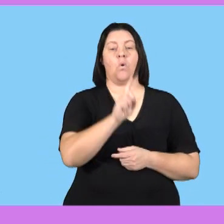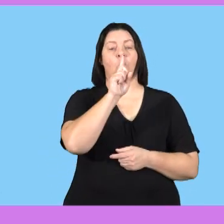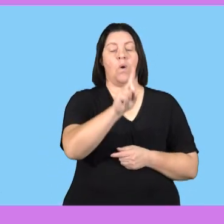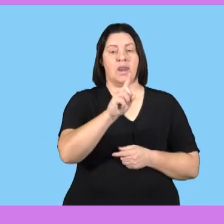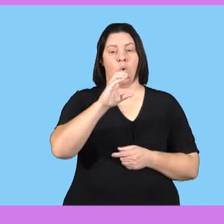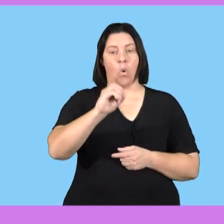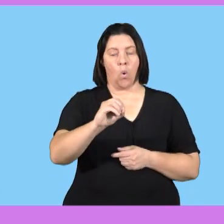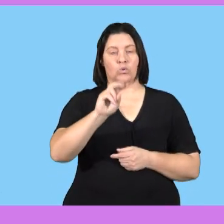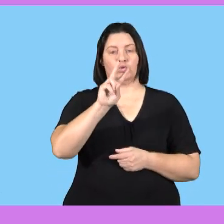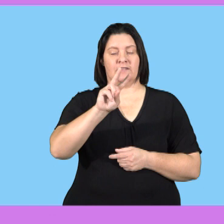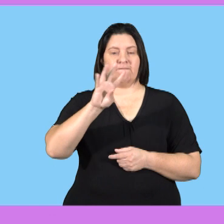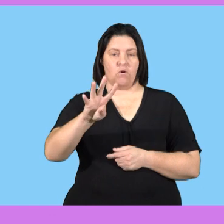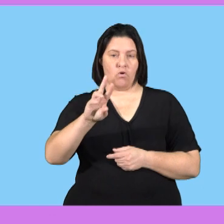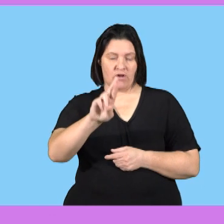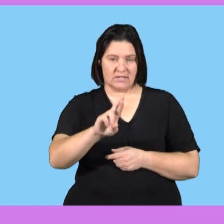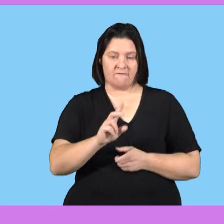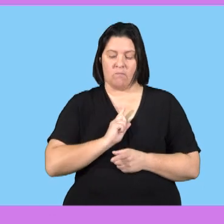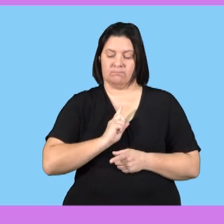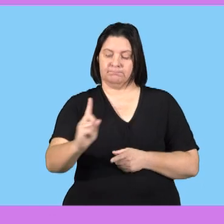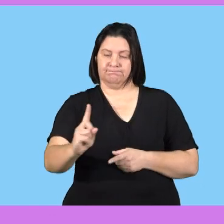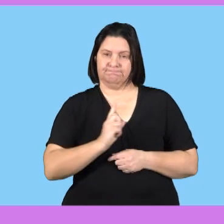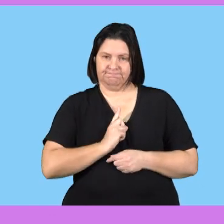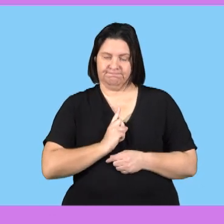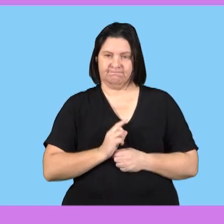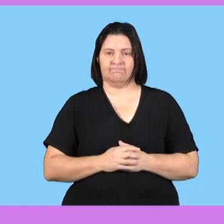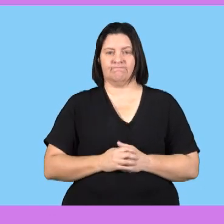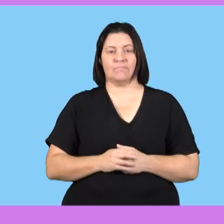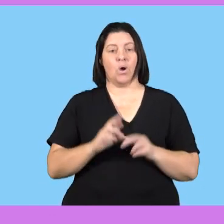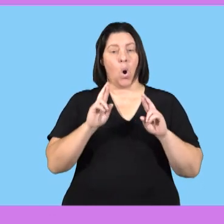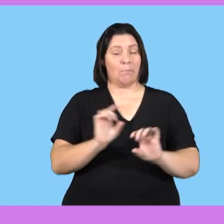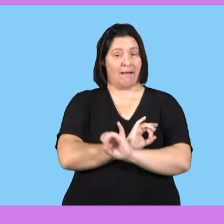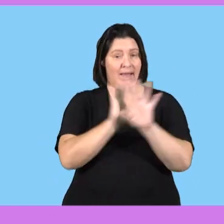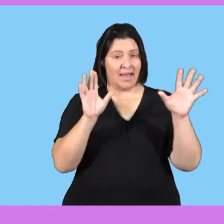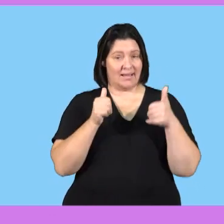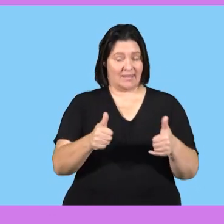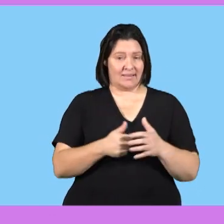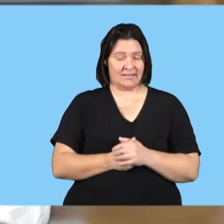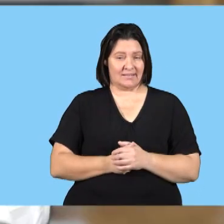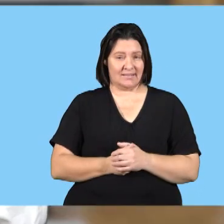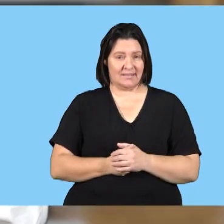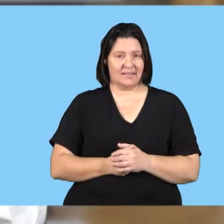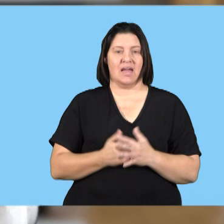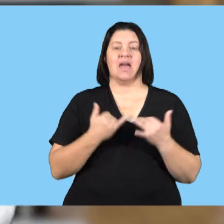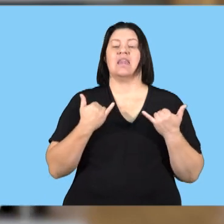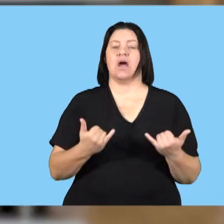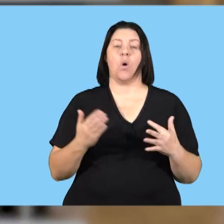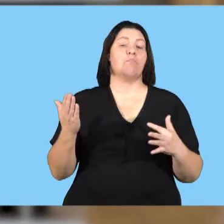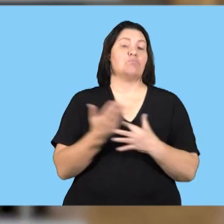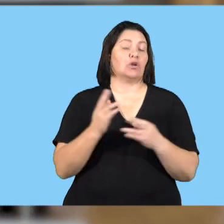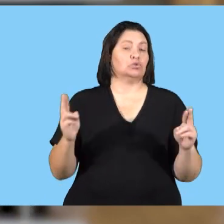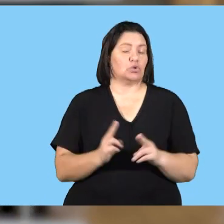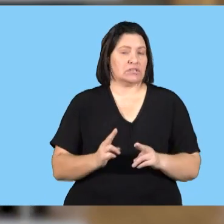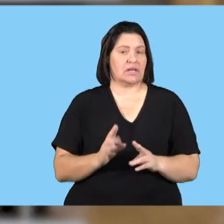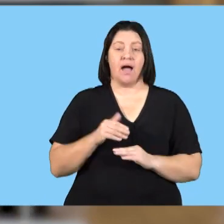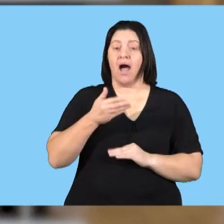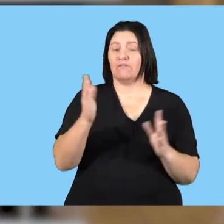pay 1,024 rand for the return trip. Guys, I hope that is all clear. All right, let us quickly take a